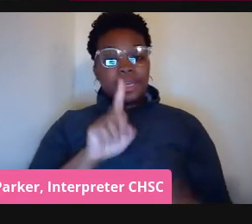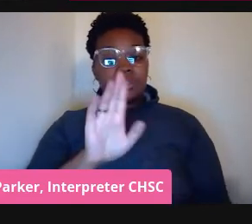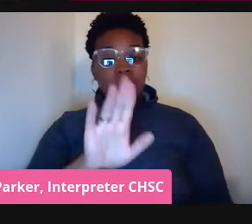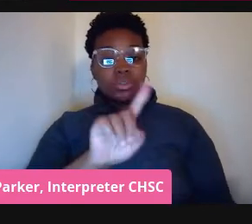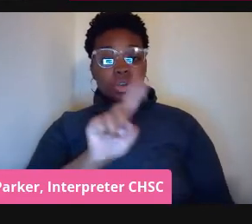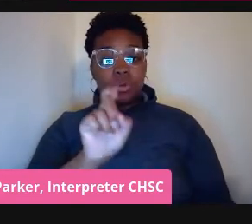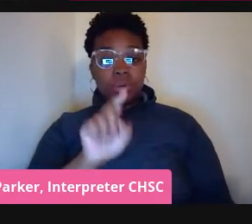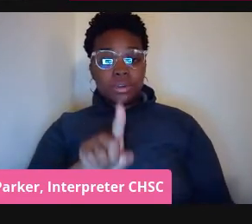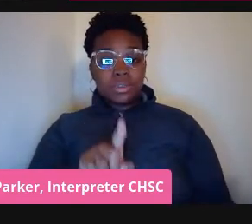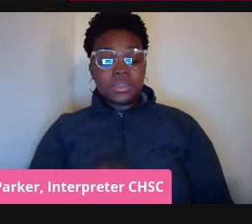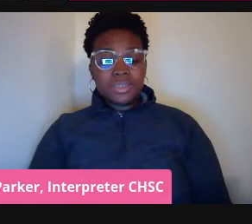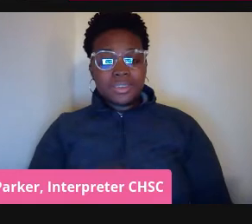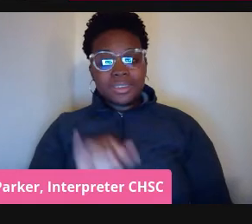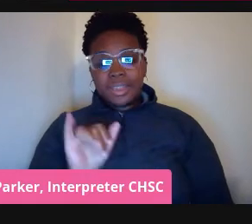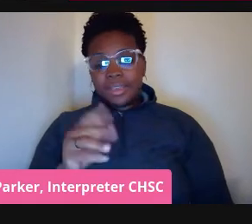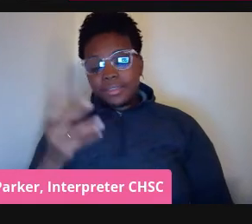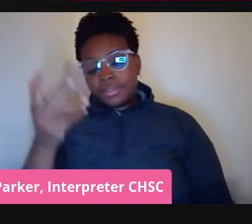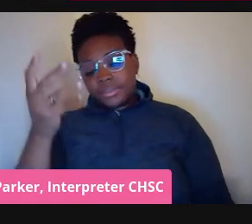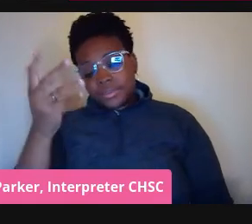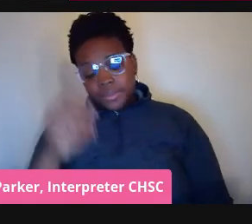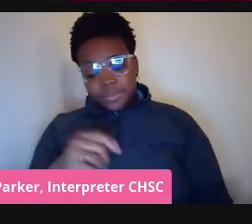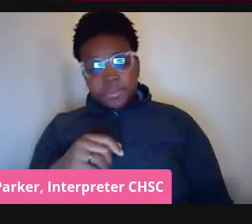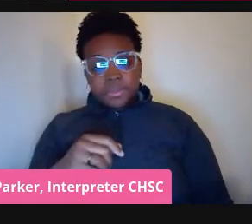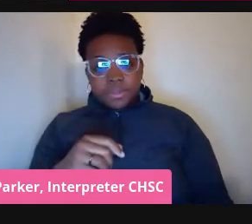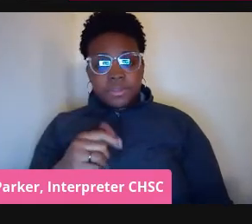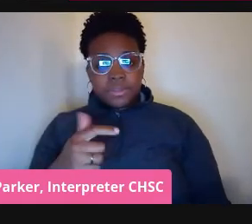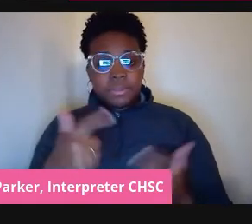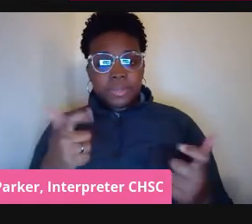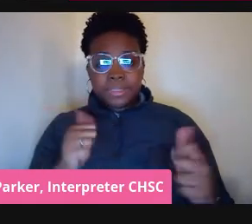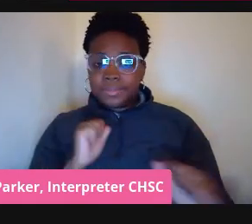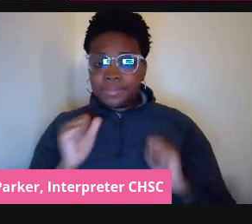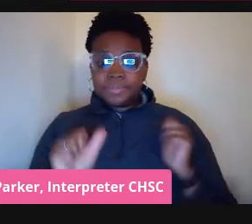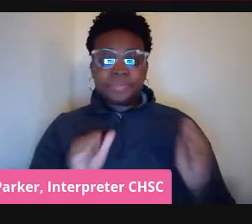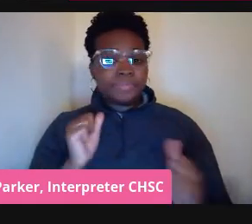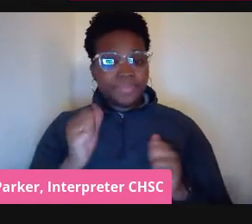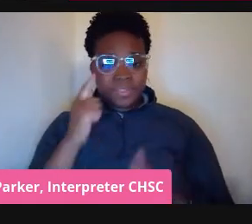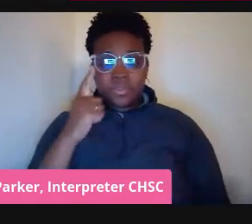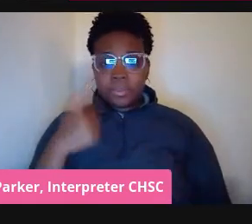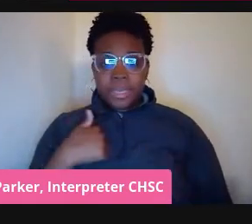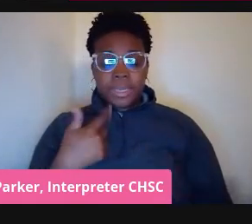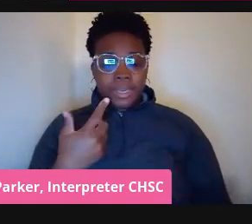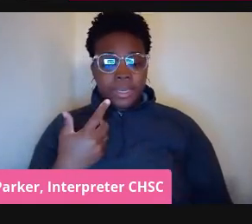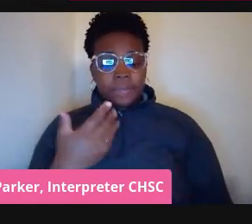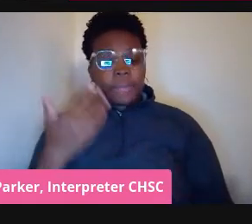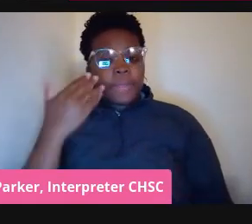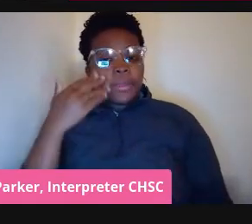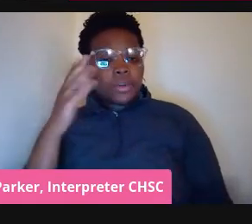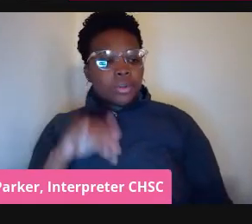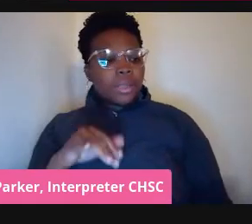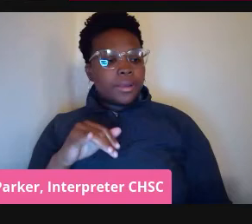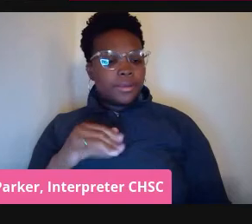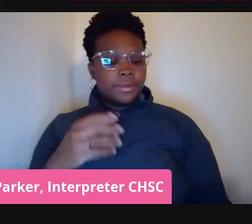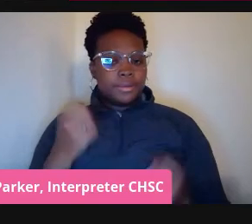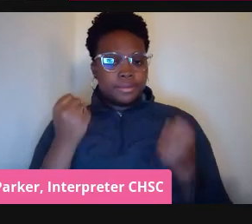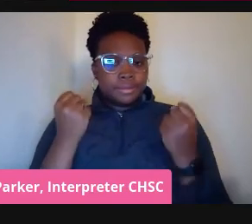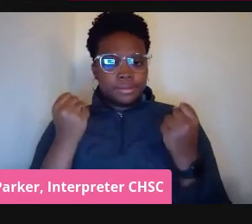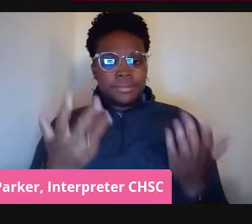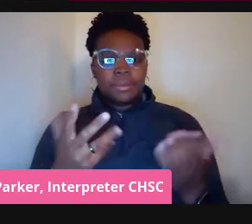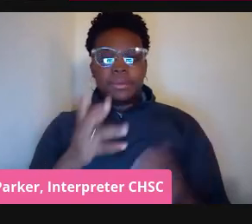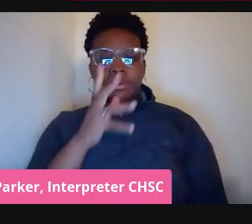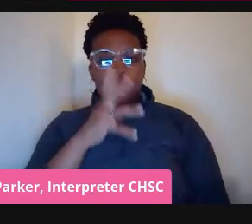that's, you know, the biggest driving force for me is to know that so many